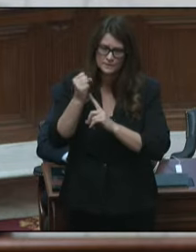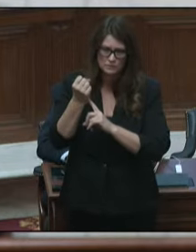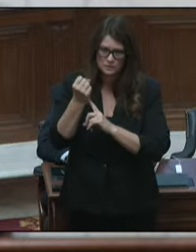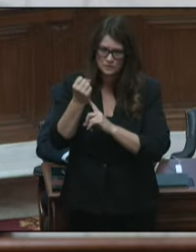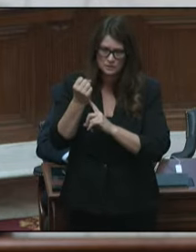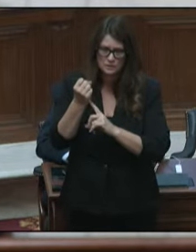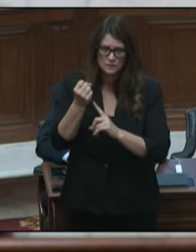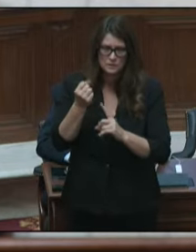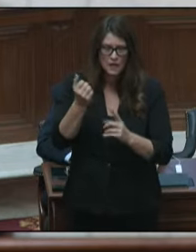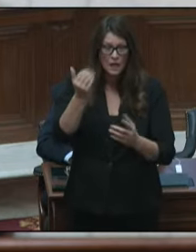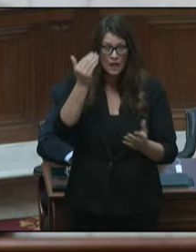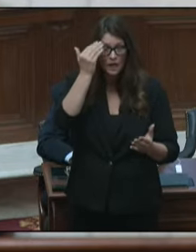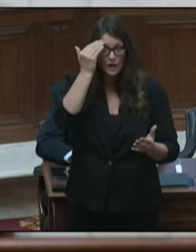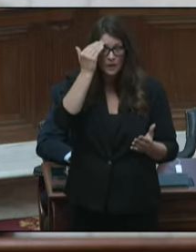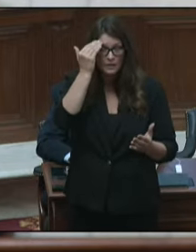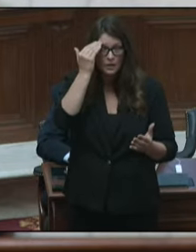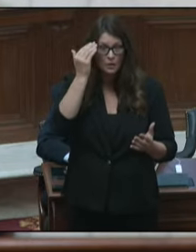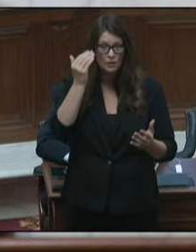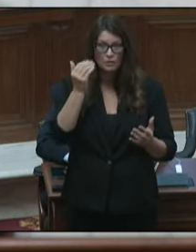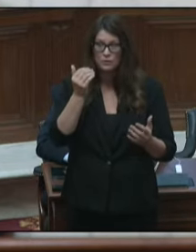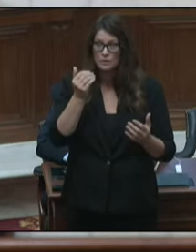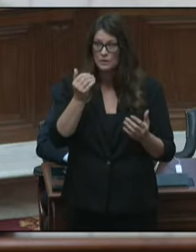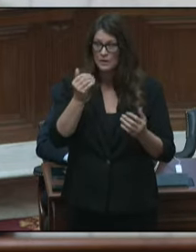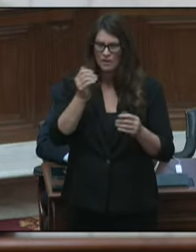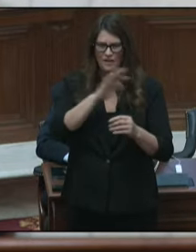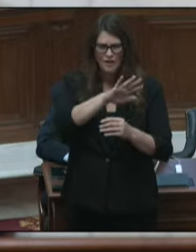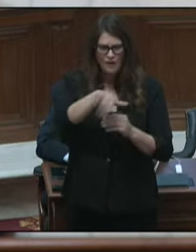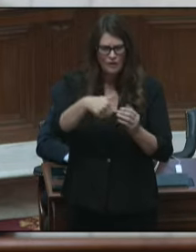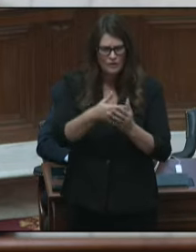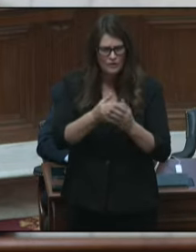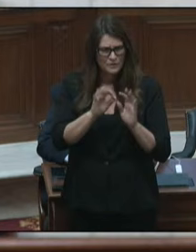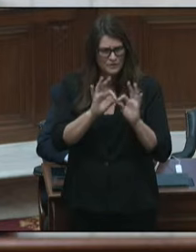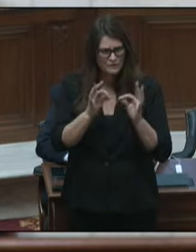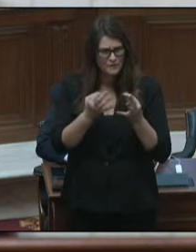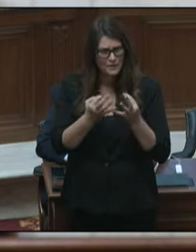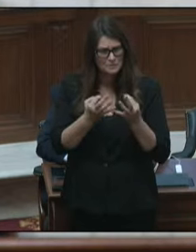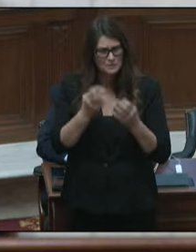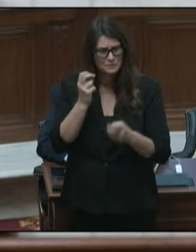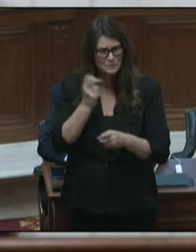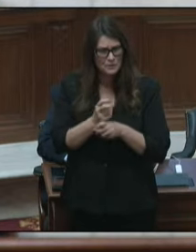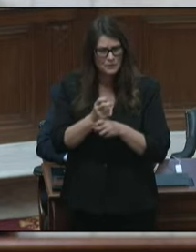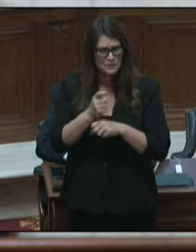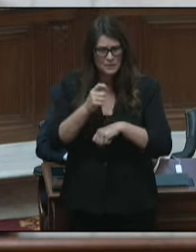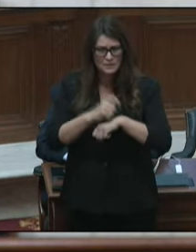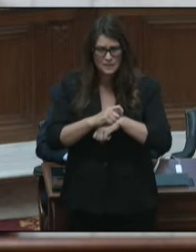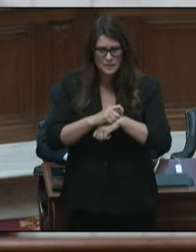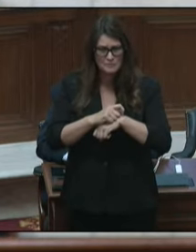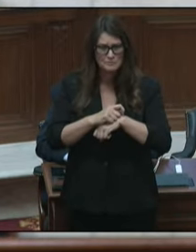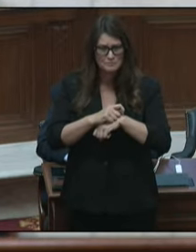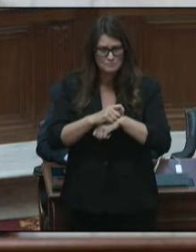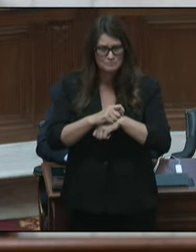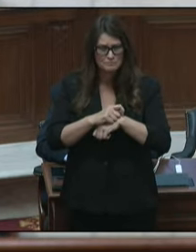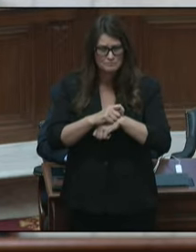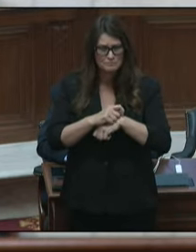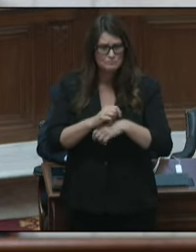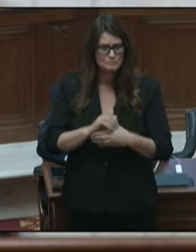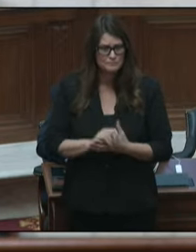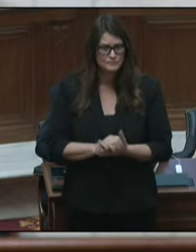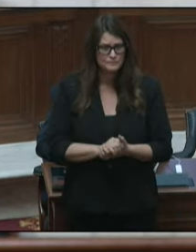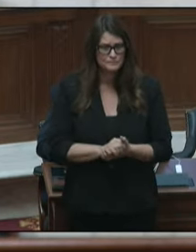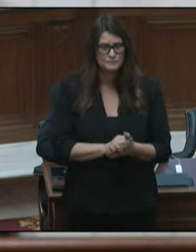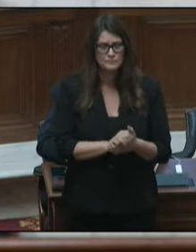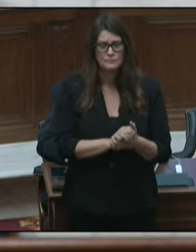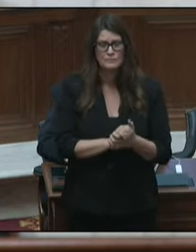Because I know so well what each and every one of those families were going through. It was really tough.